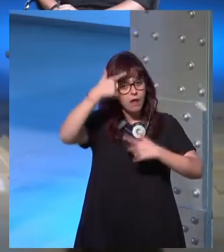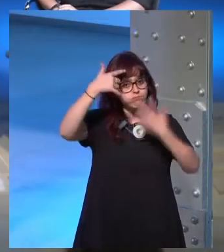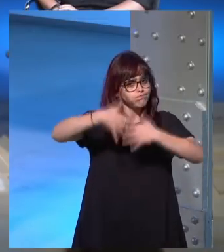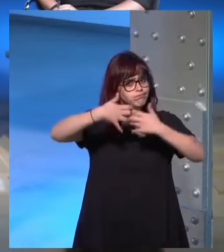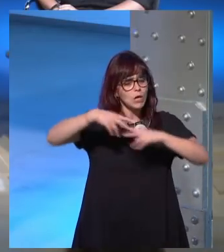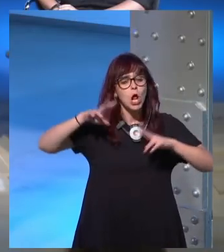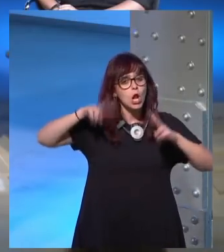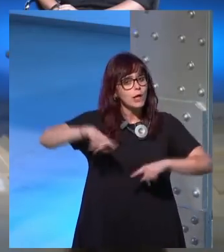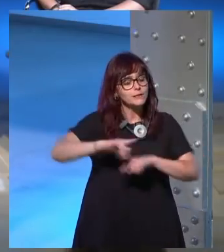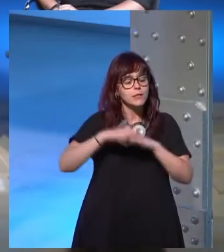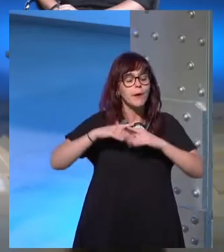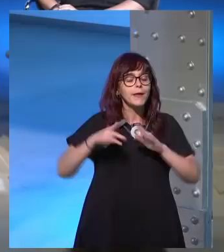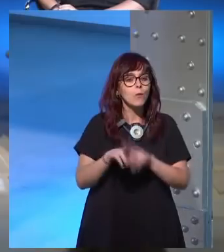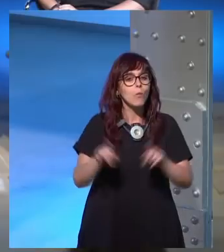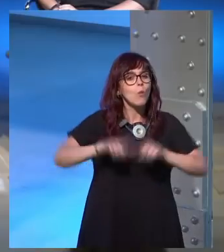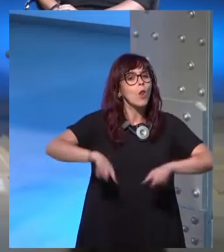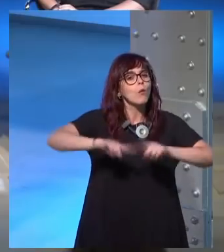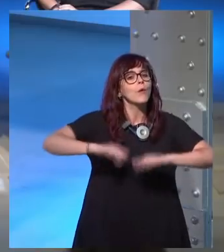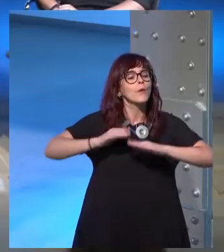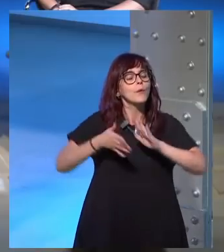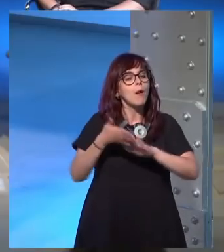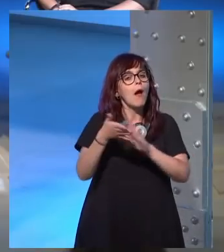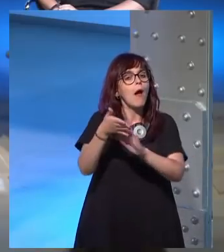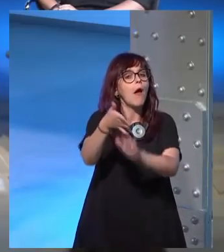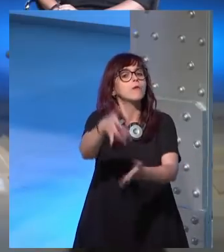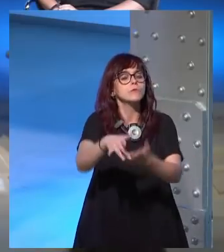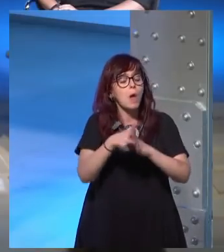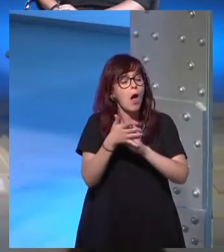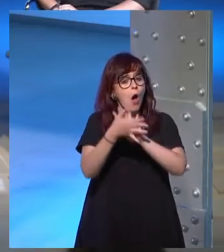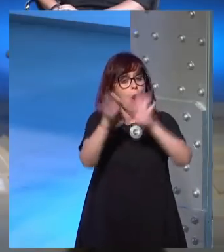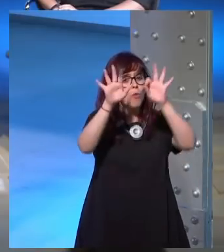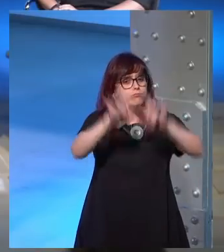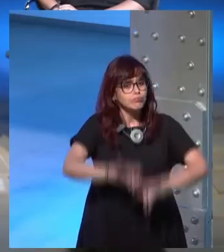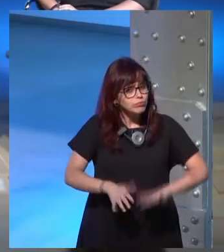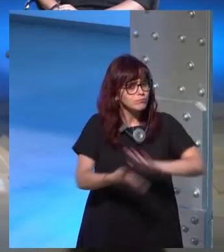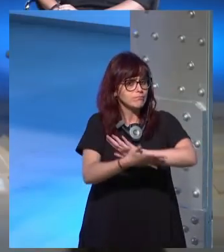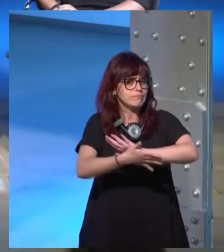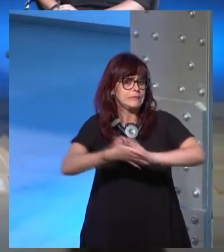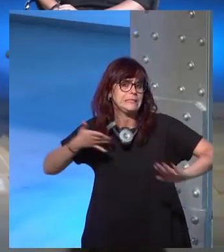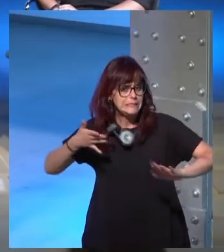quickly, and that sometimes some books are very different than other books.